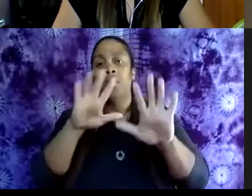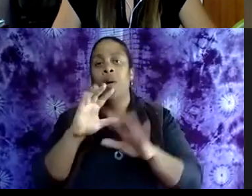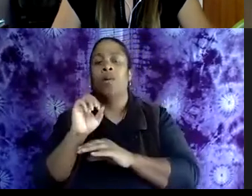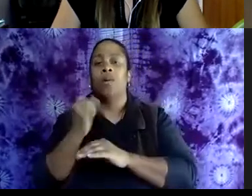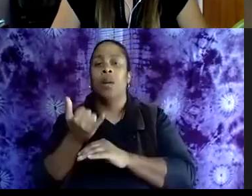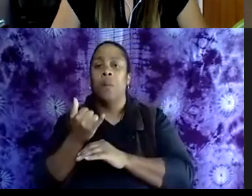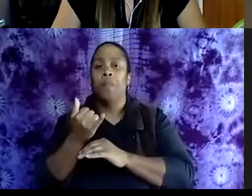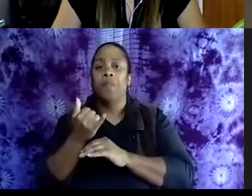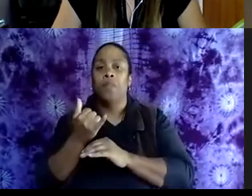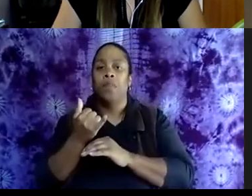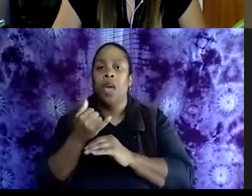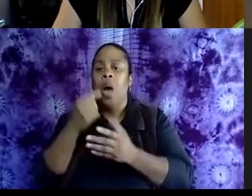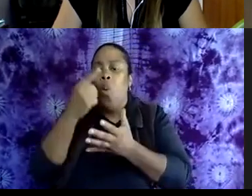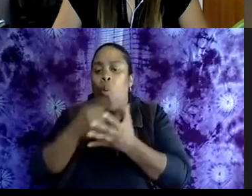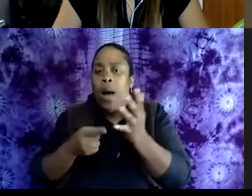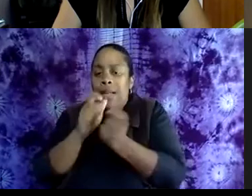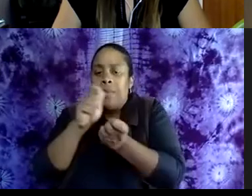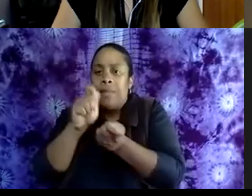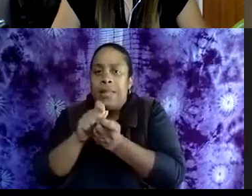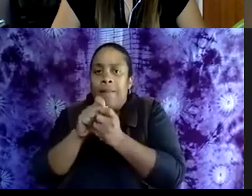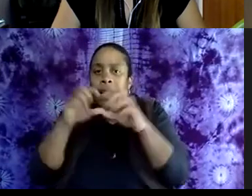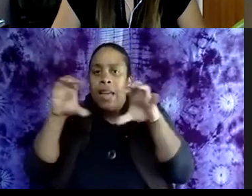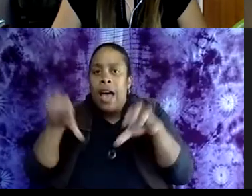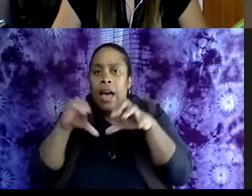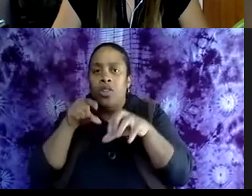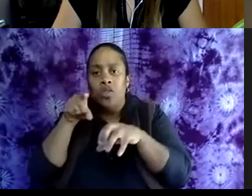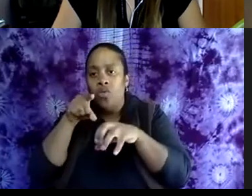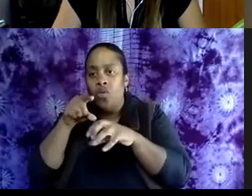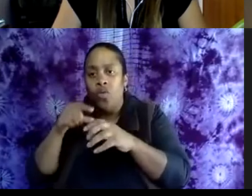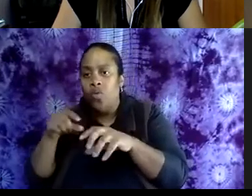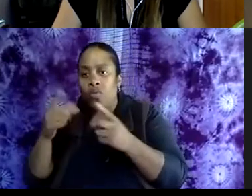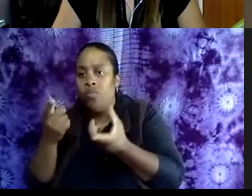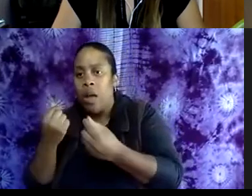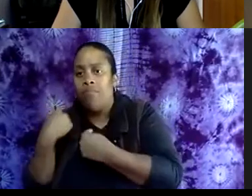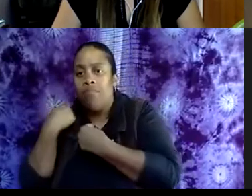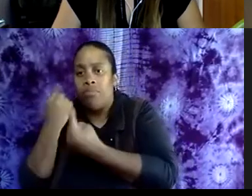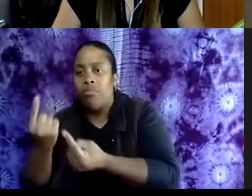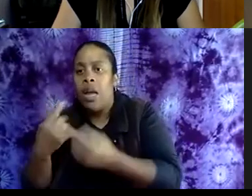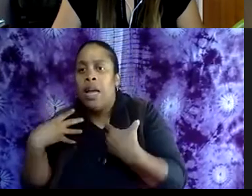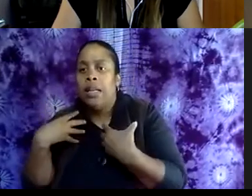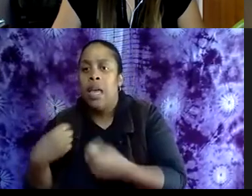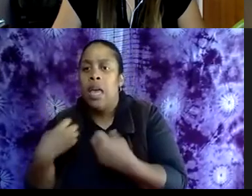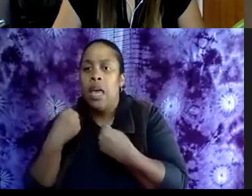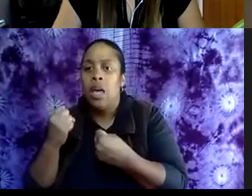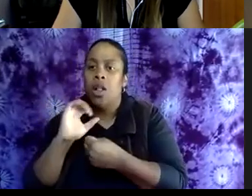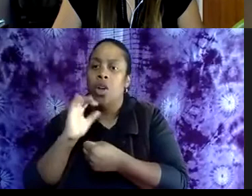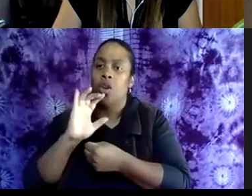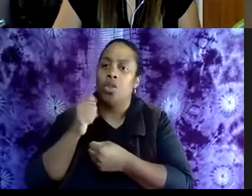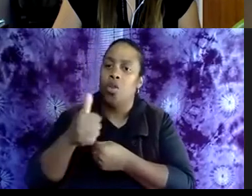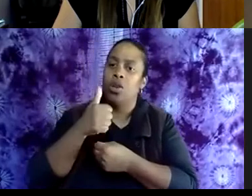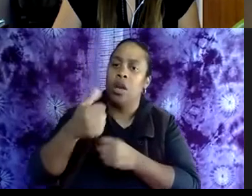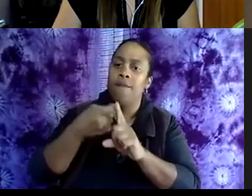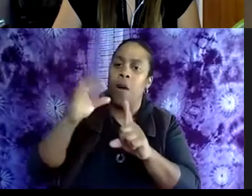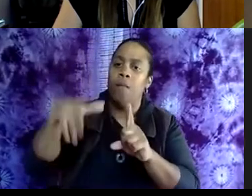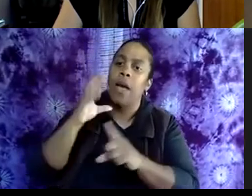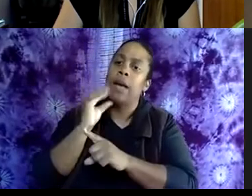context, what are the specific actions that you have taken to heal yourself from that event?